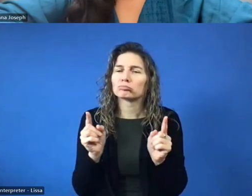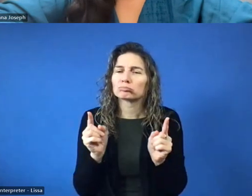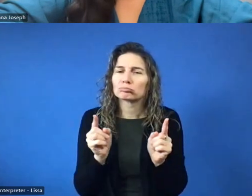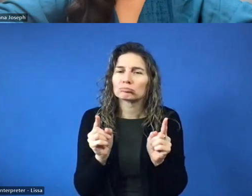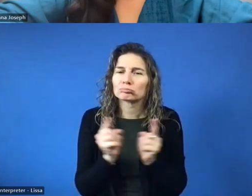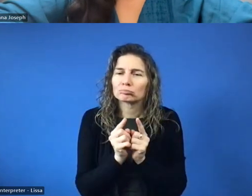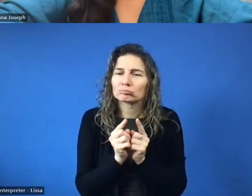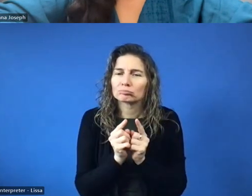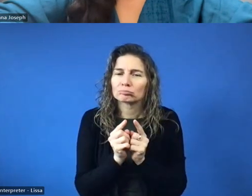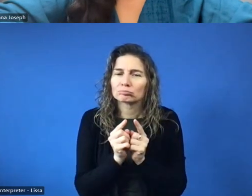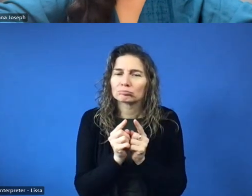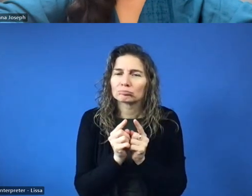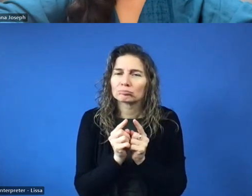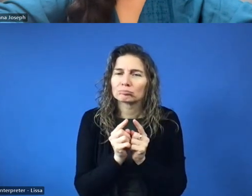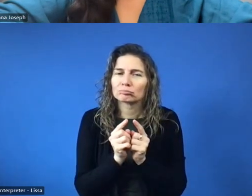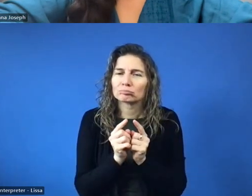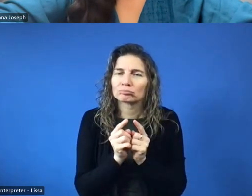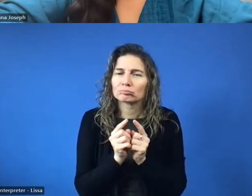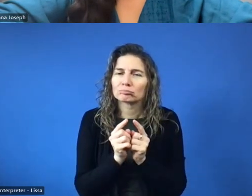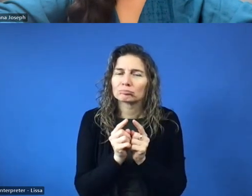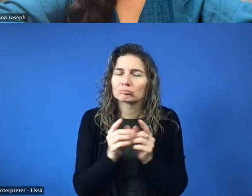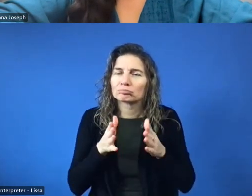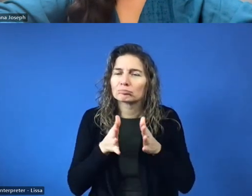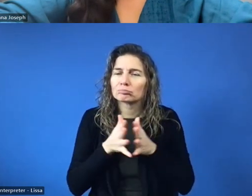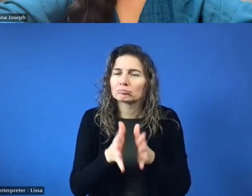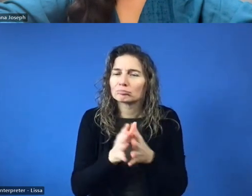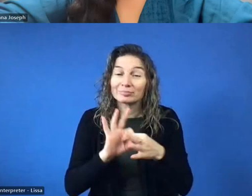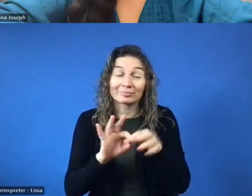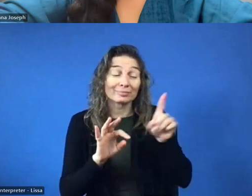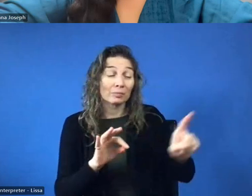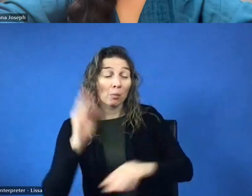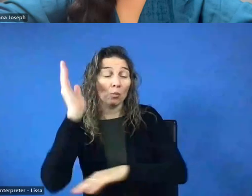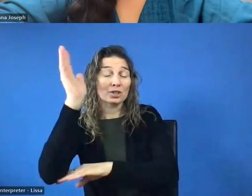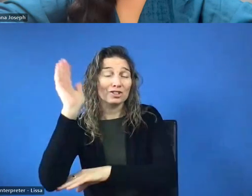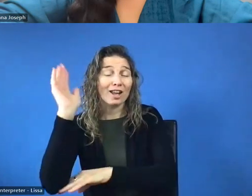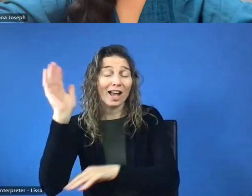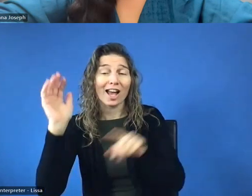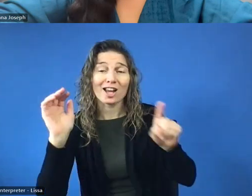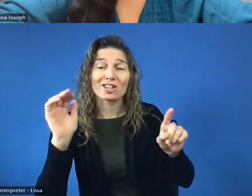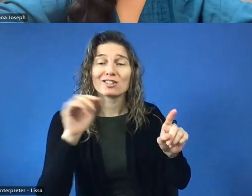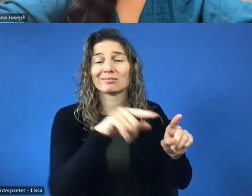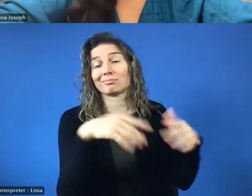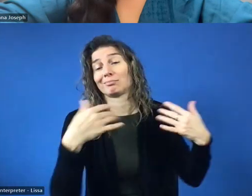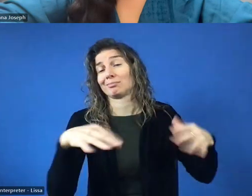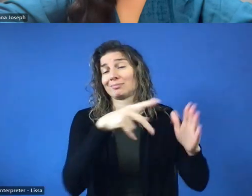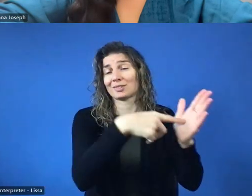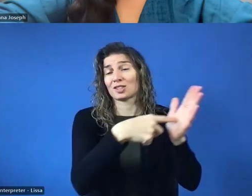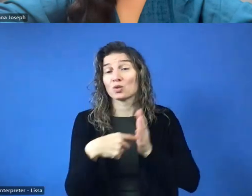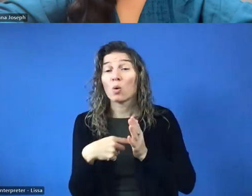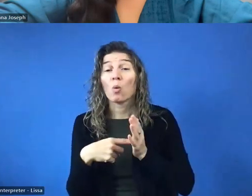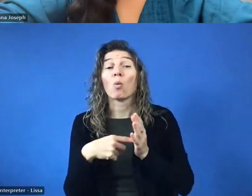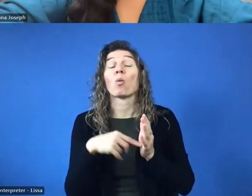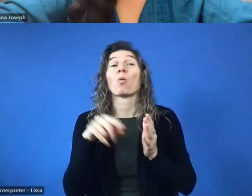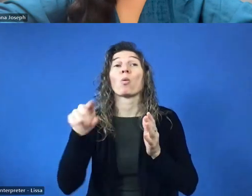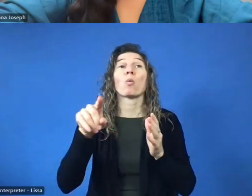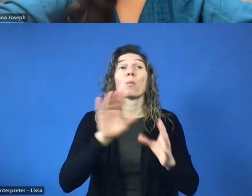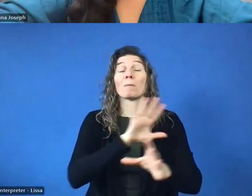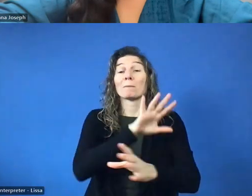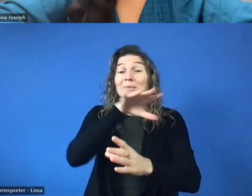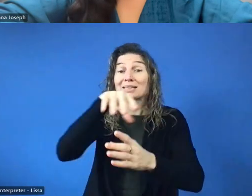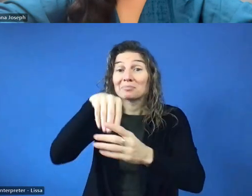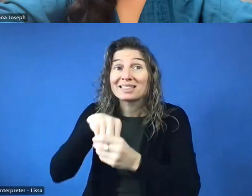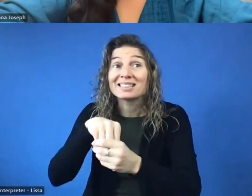presentation. I think this presentation really has shown us that participation in inclusive education is really key,